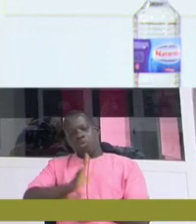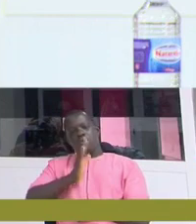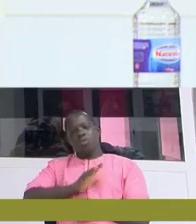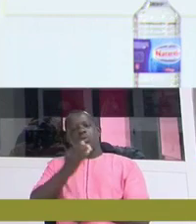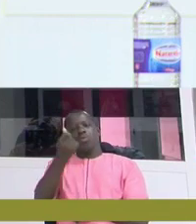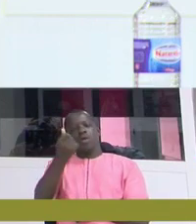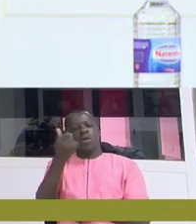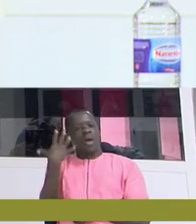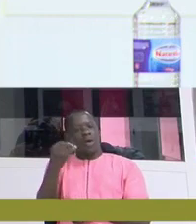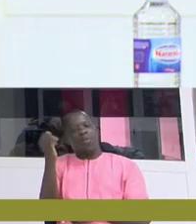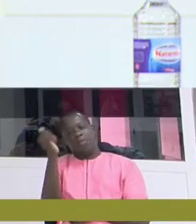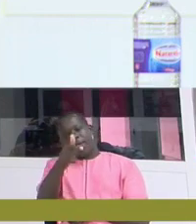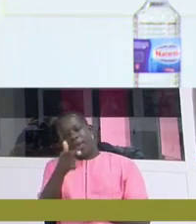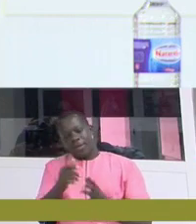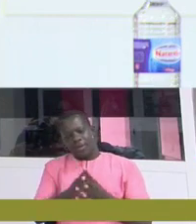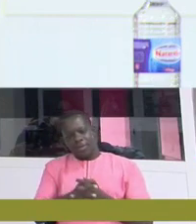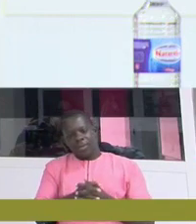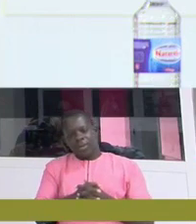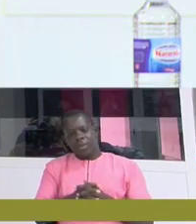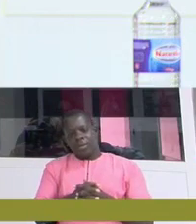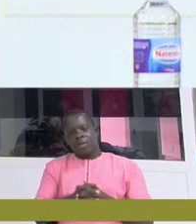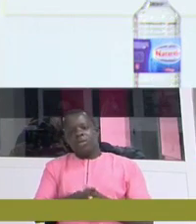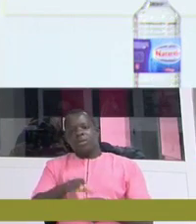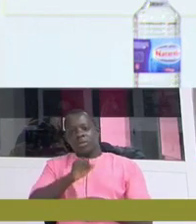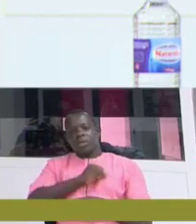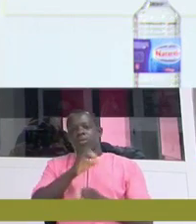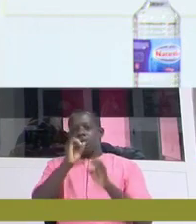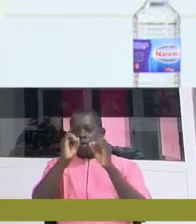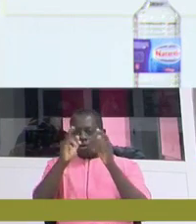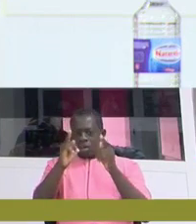owe, how would I pay them? He said to me, then